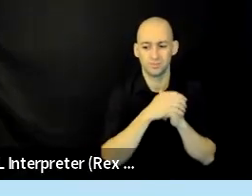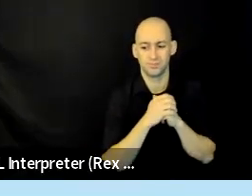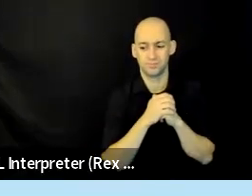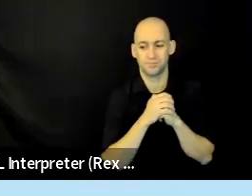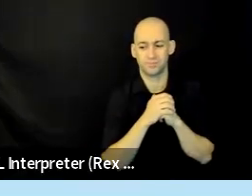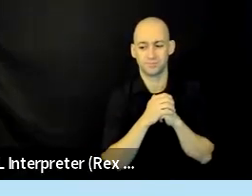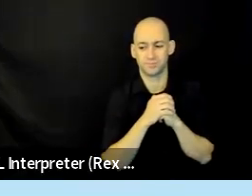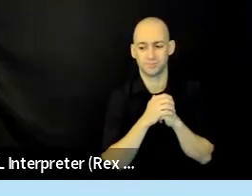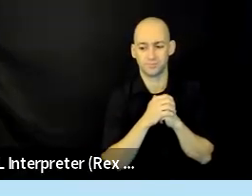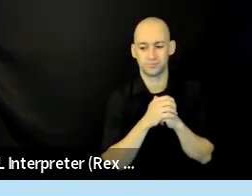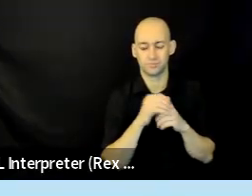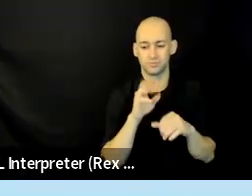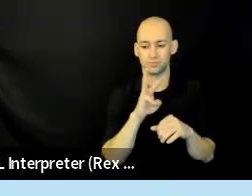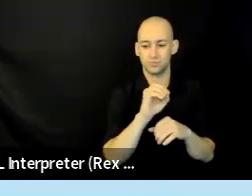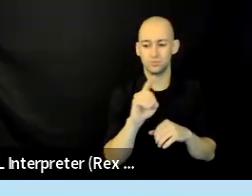Oak woodland.